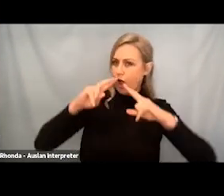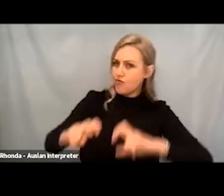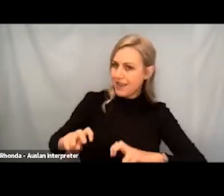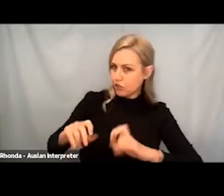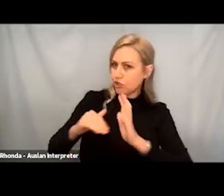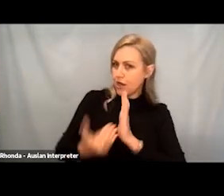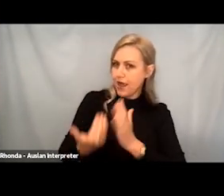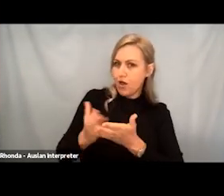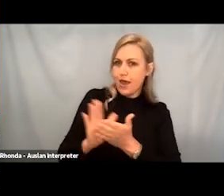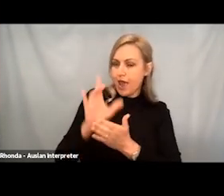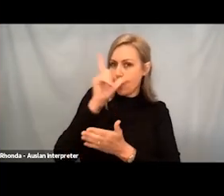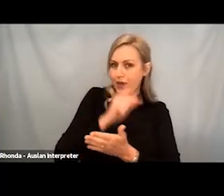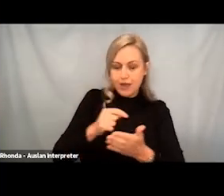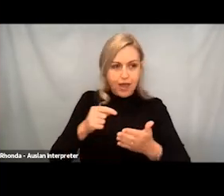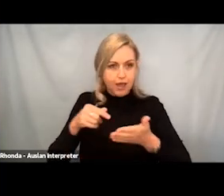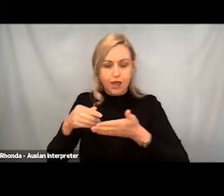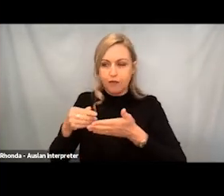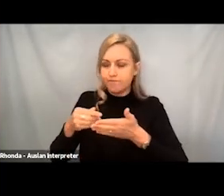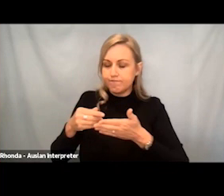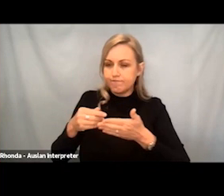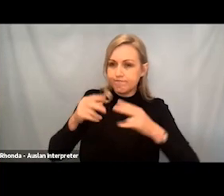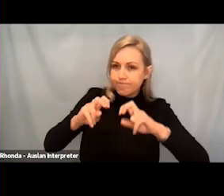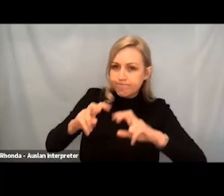emphasis is on trying to get